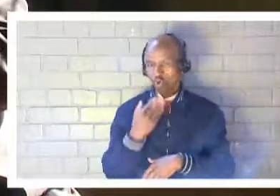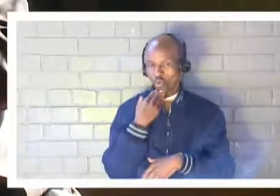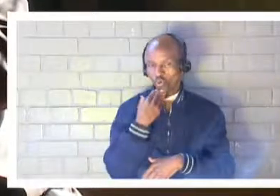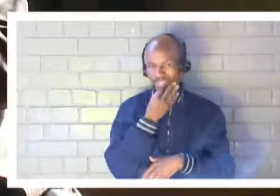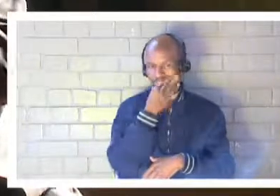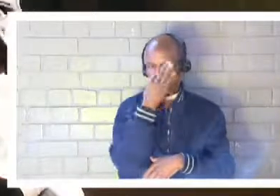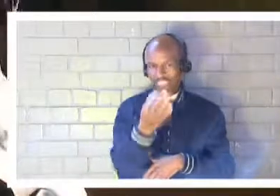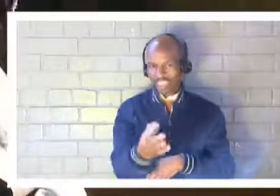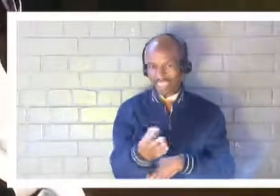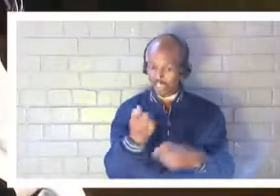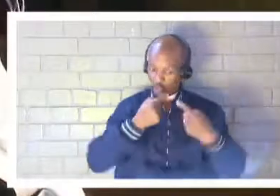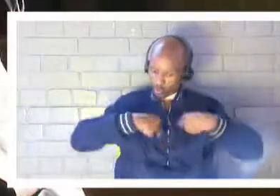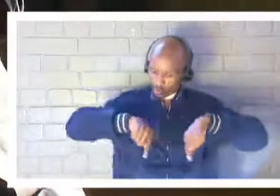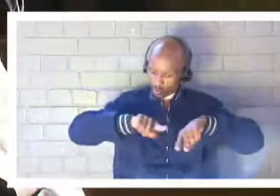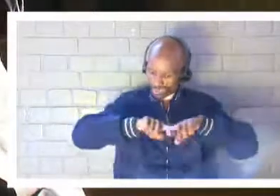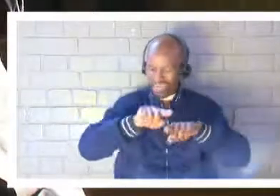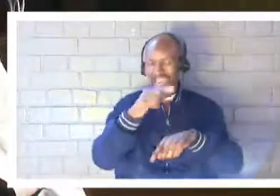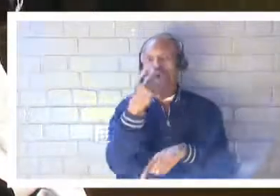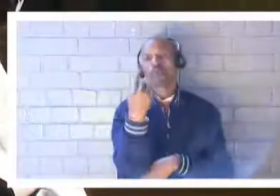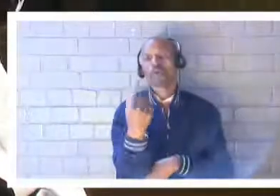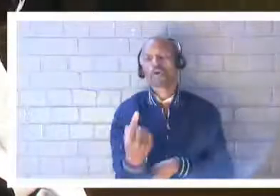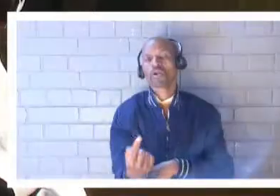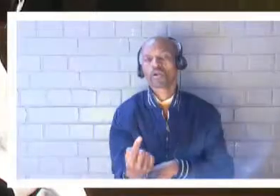saying, we are one